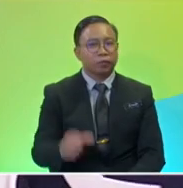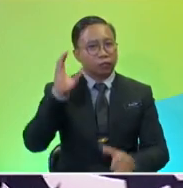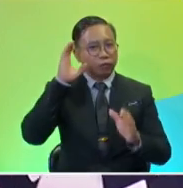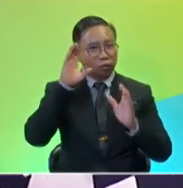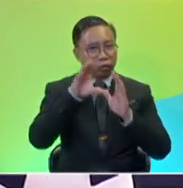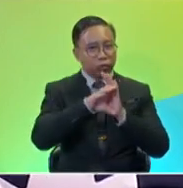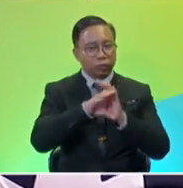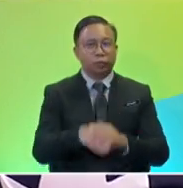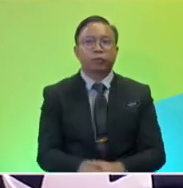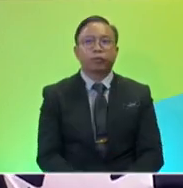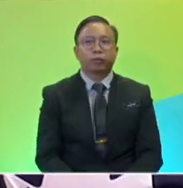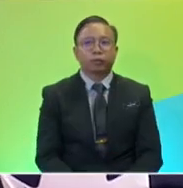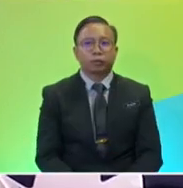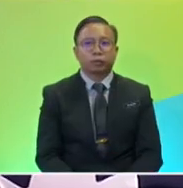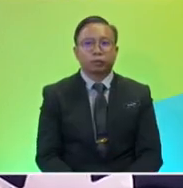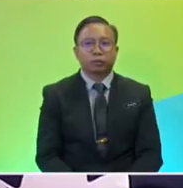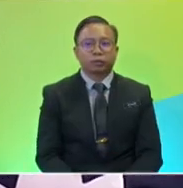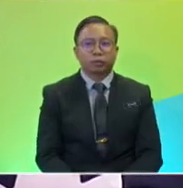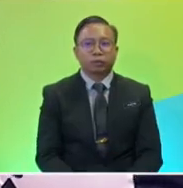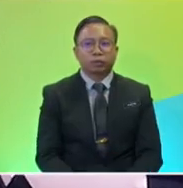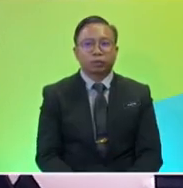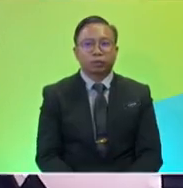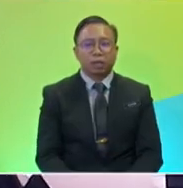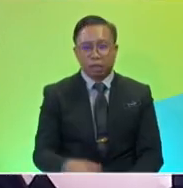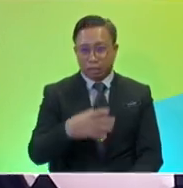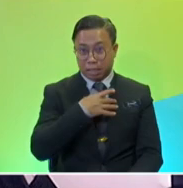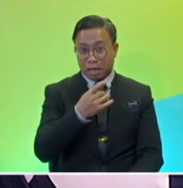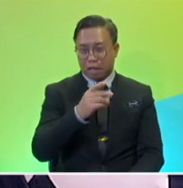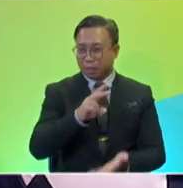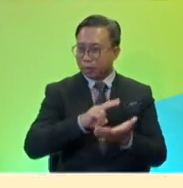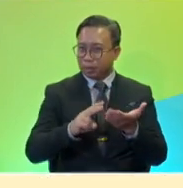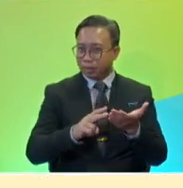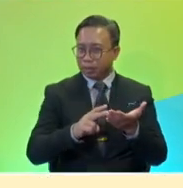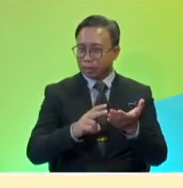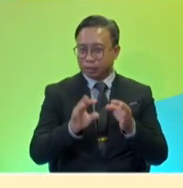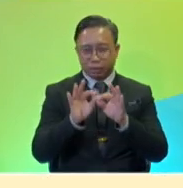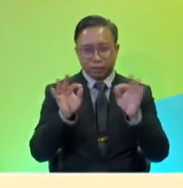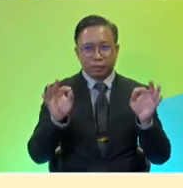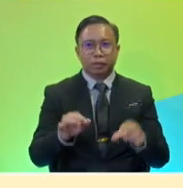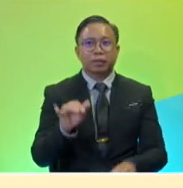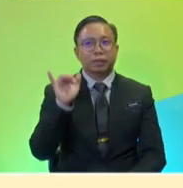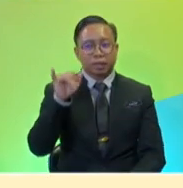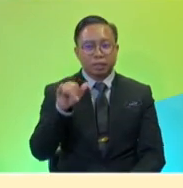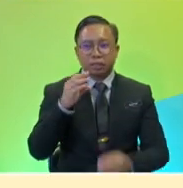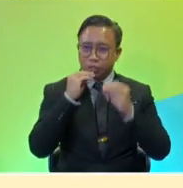Photo. Yes, a photo. Would you like to read the sentence again? Yes, teacher.